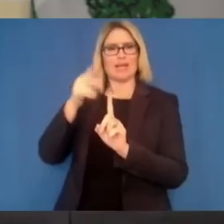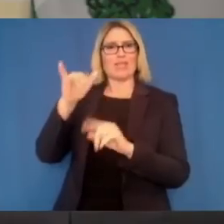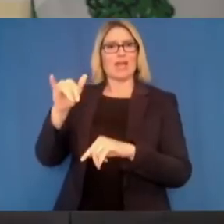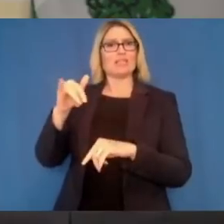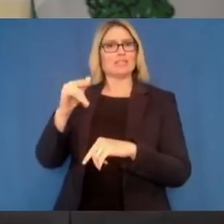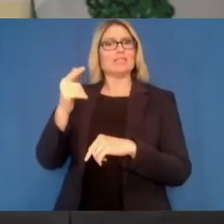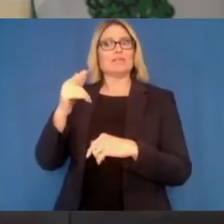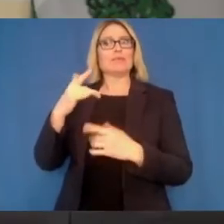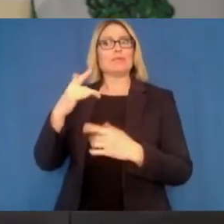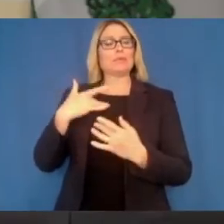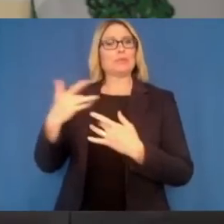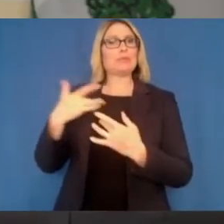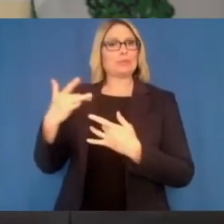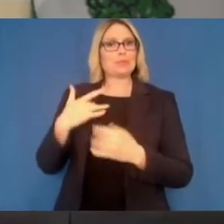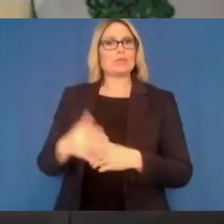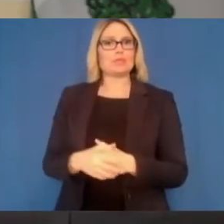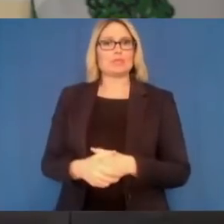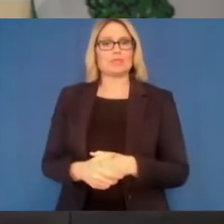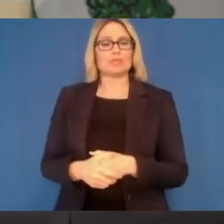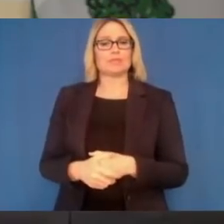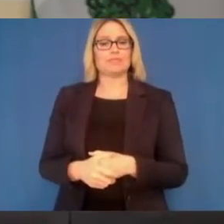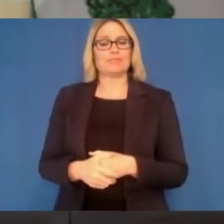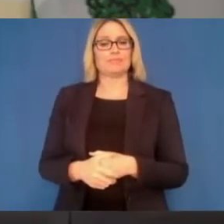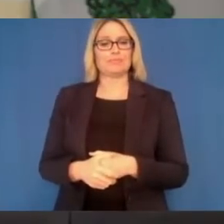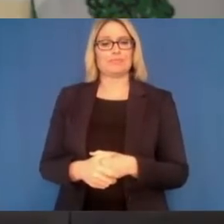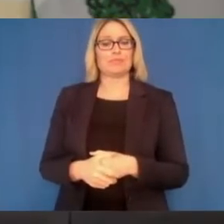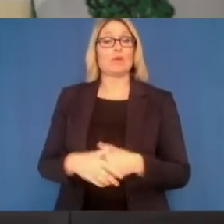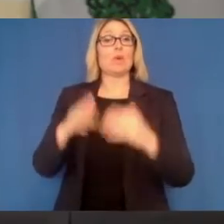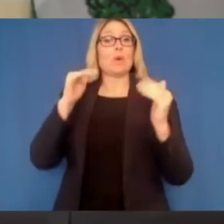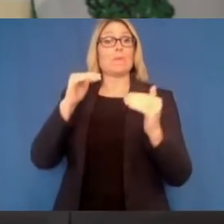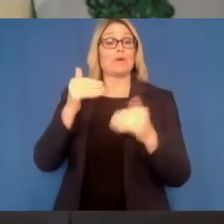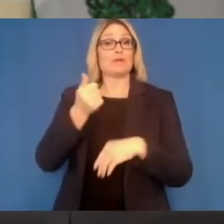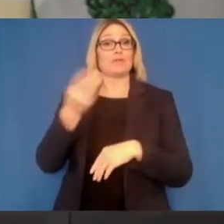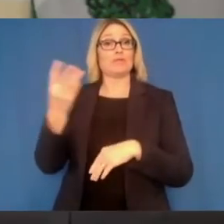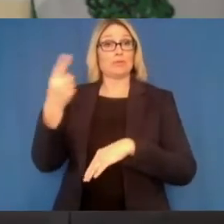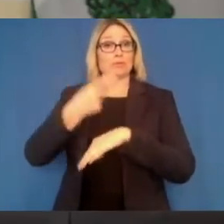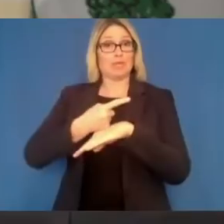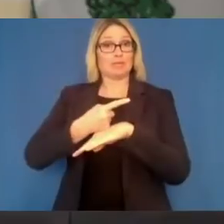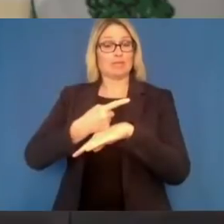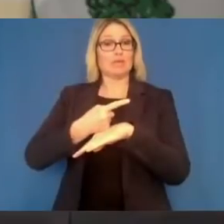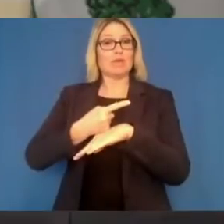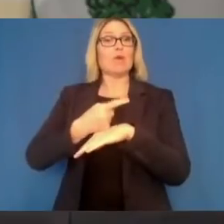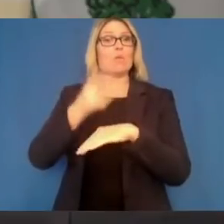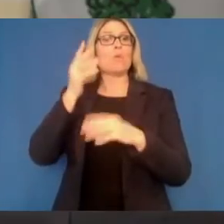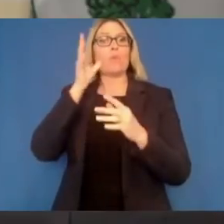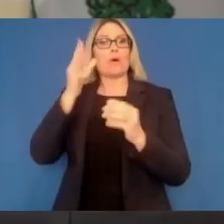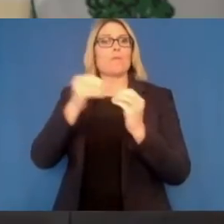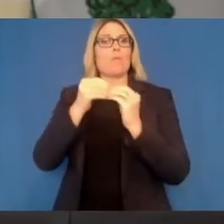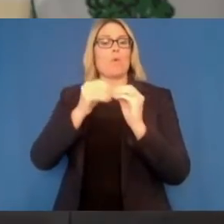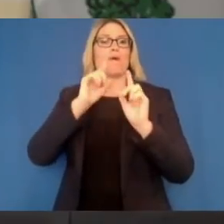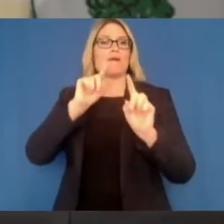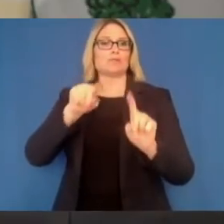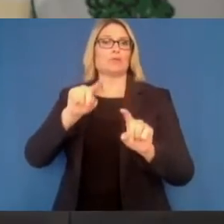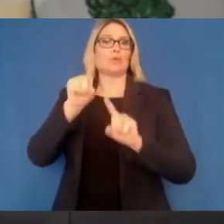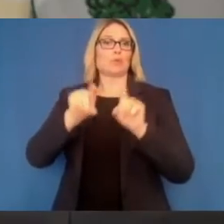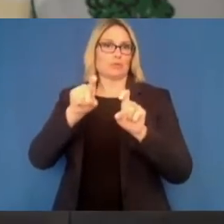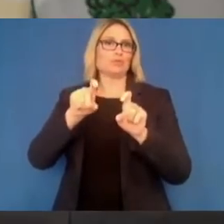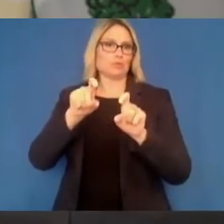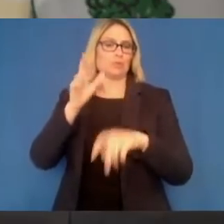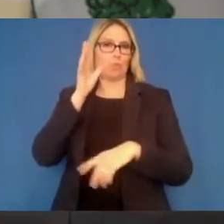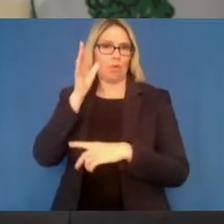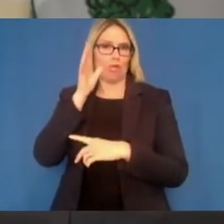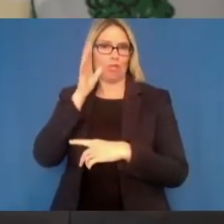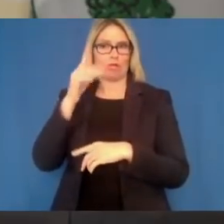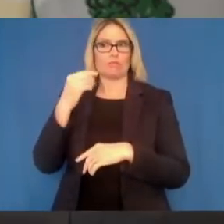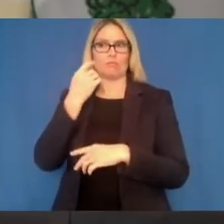for concern. And we are hoping the next few days will give us the time and data to help answer some of the many questions that we have and